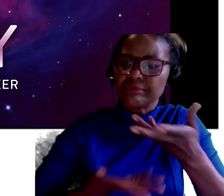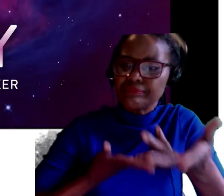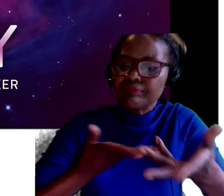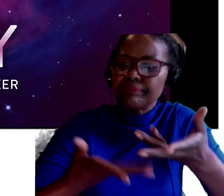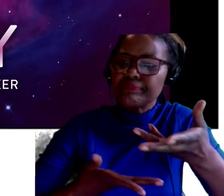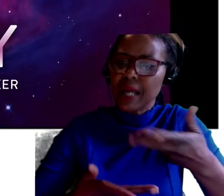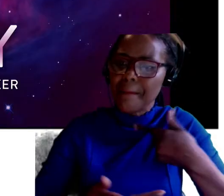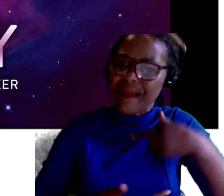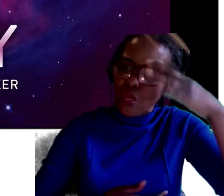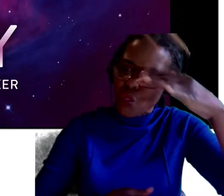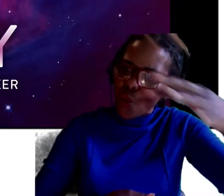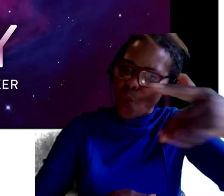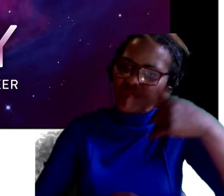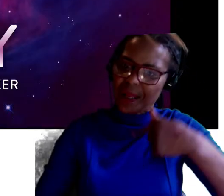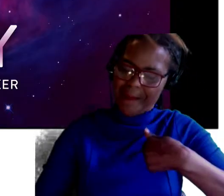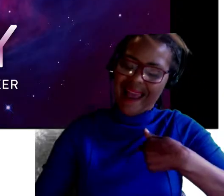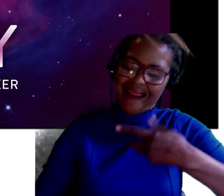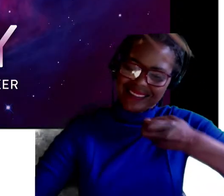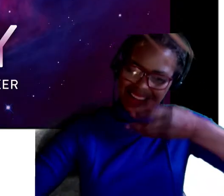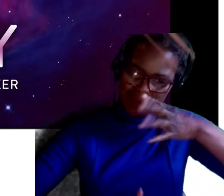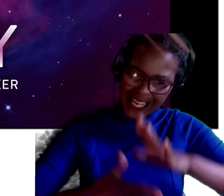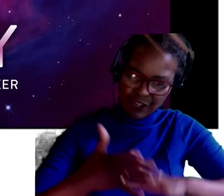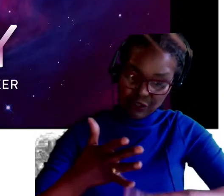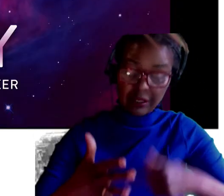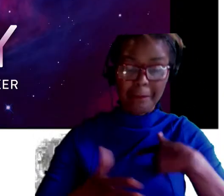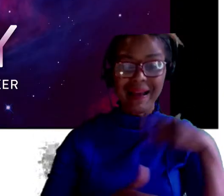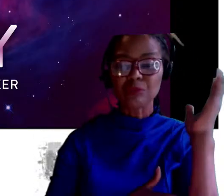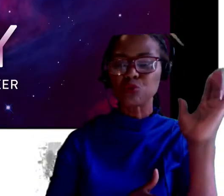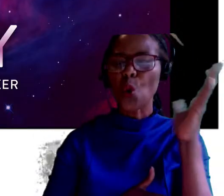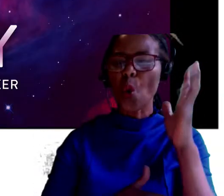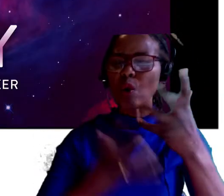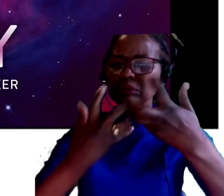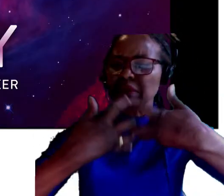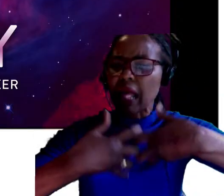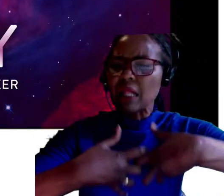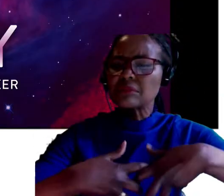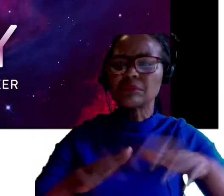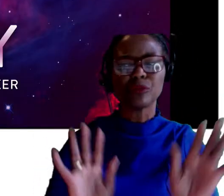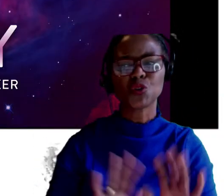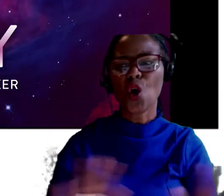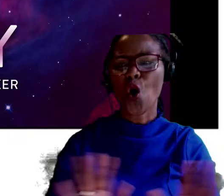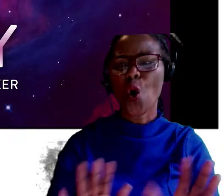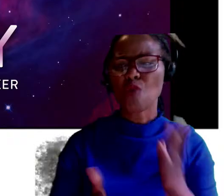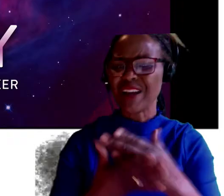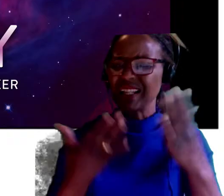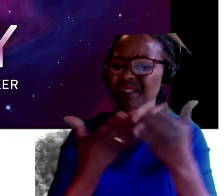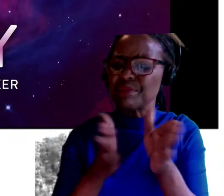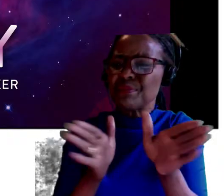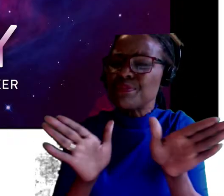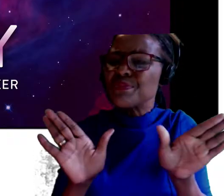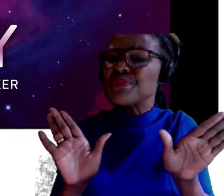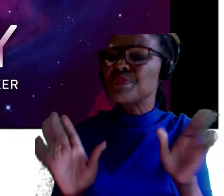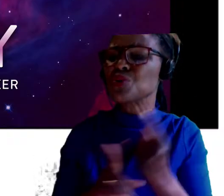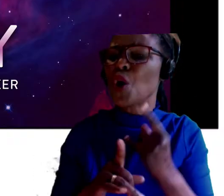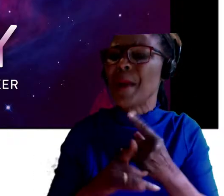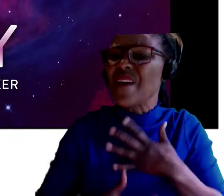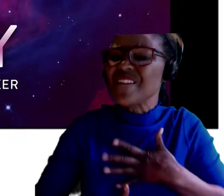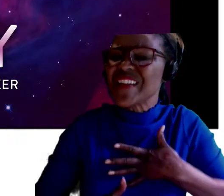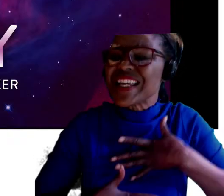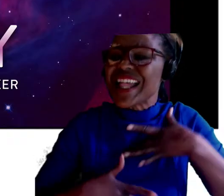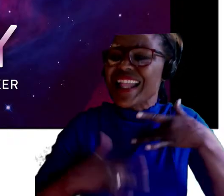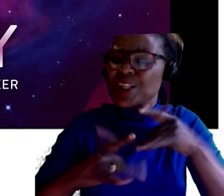So this isn't going to be the most technical of talks. It's a bit rangy, and it's rooted in feelings rather than